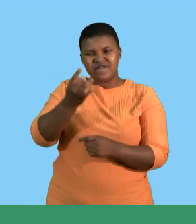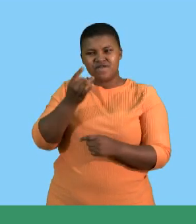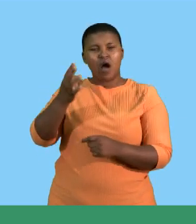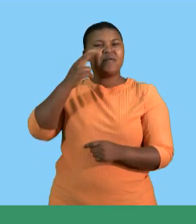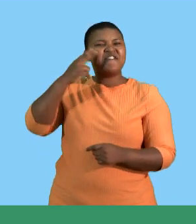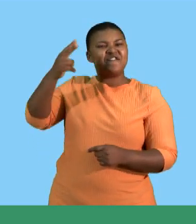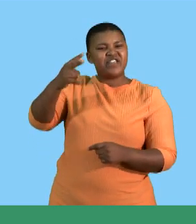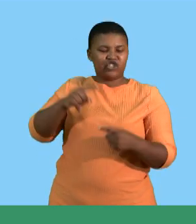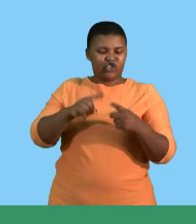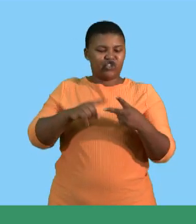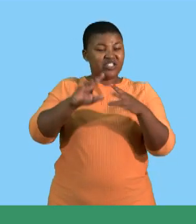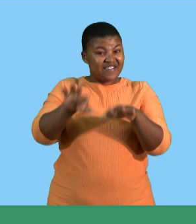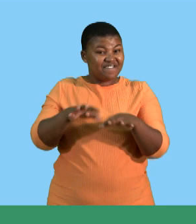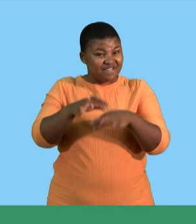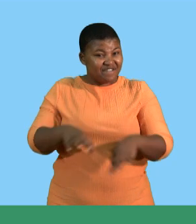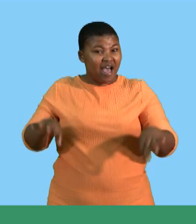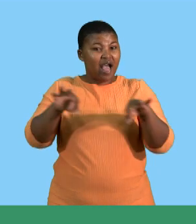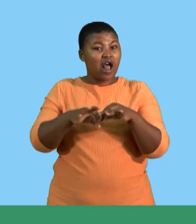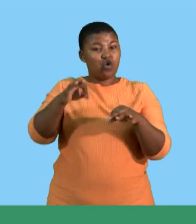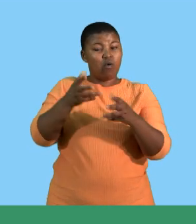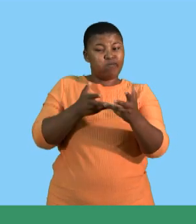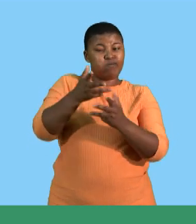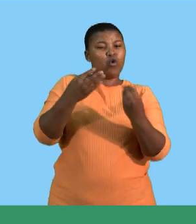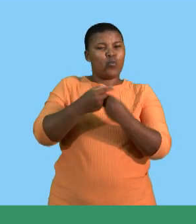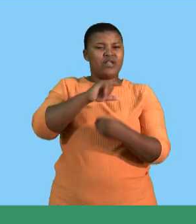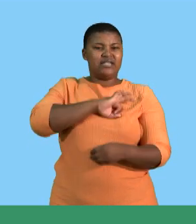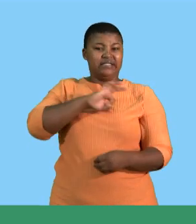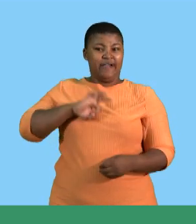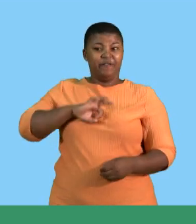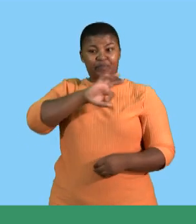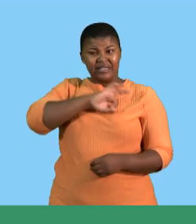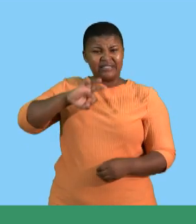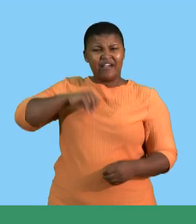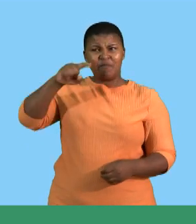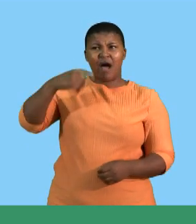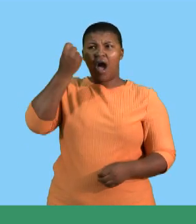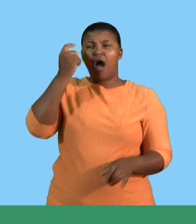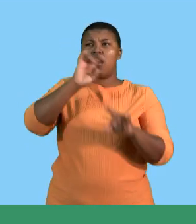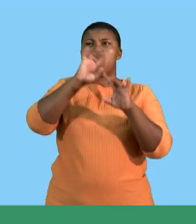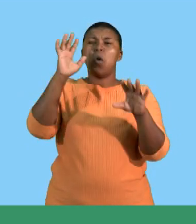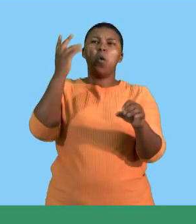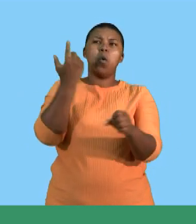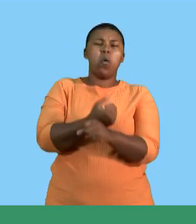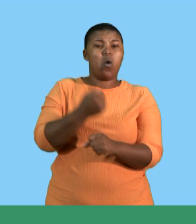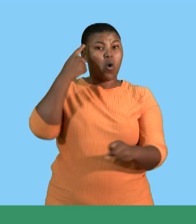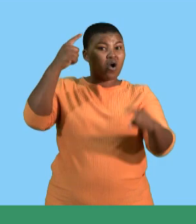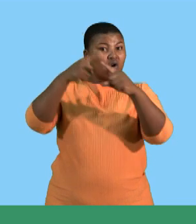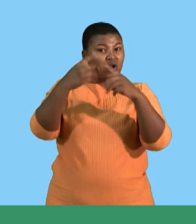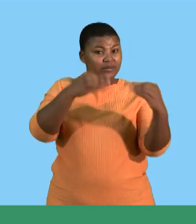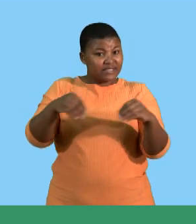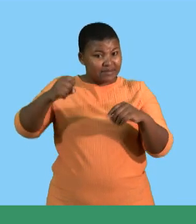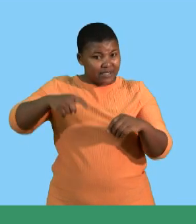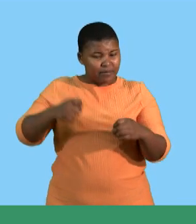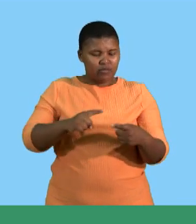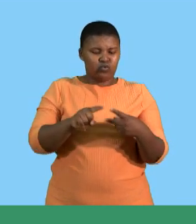the employees. So the employees must always have a clear picture of what the goals of the business are. And